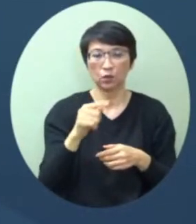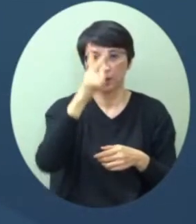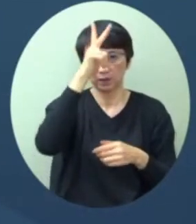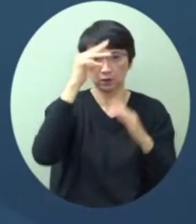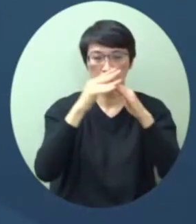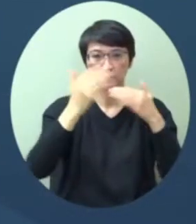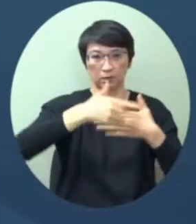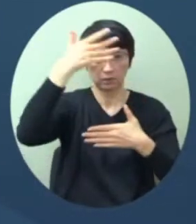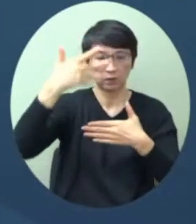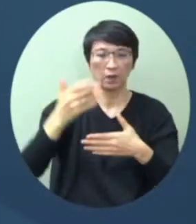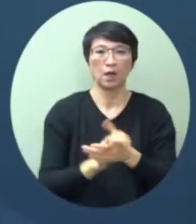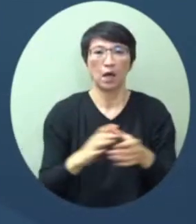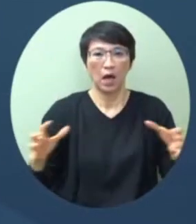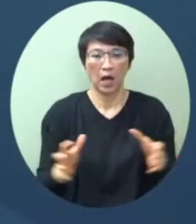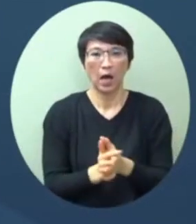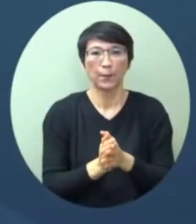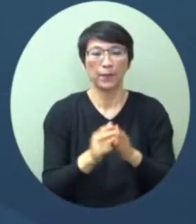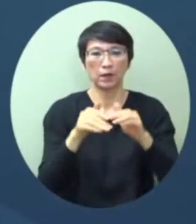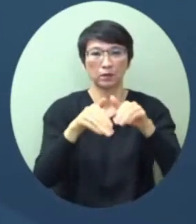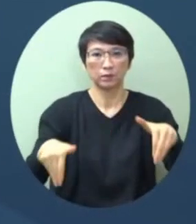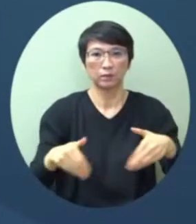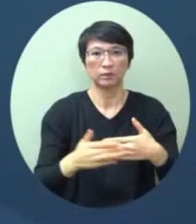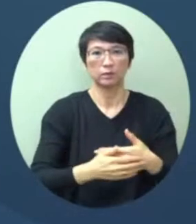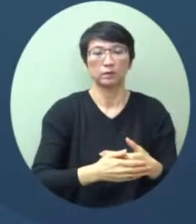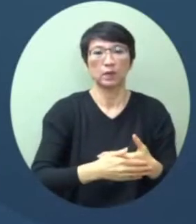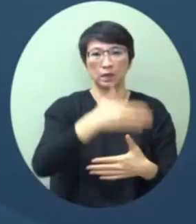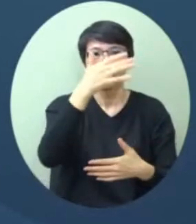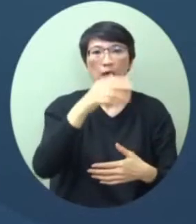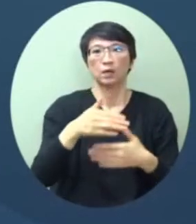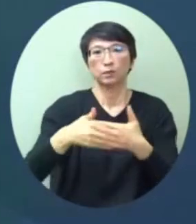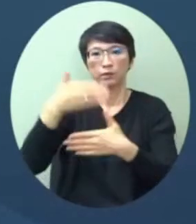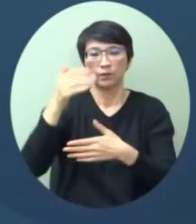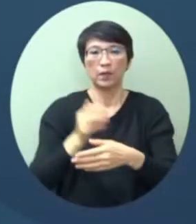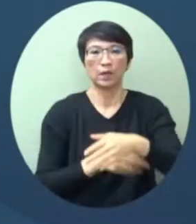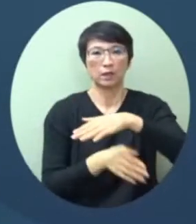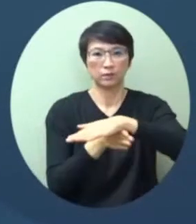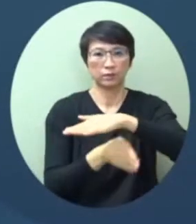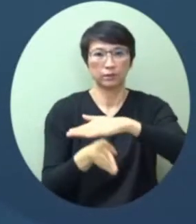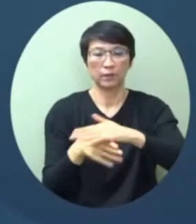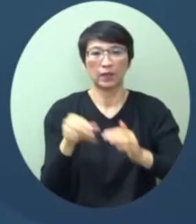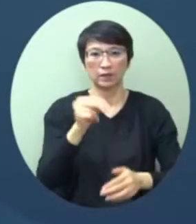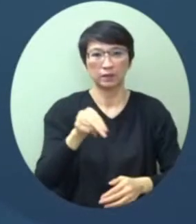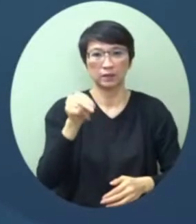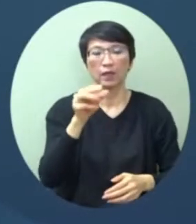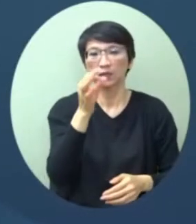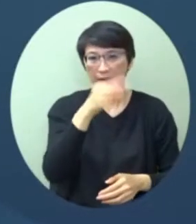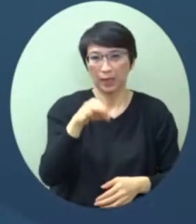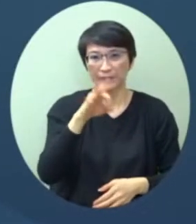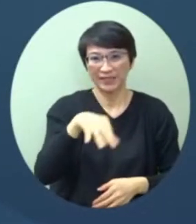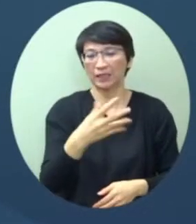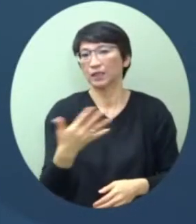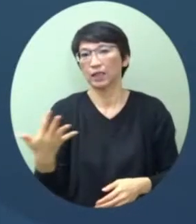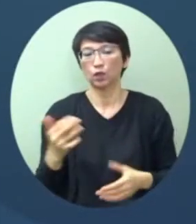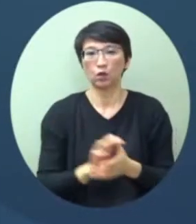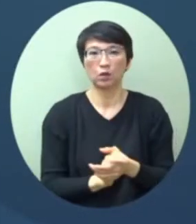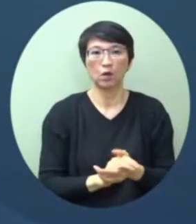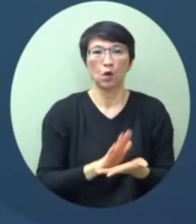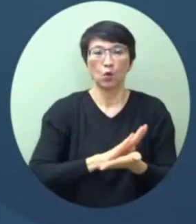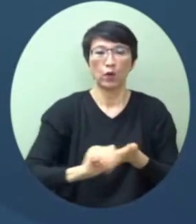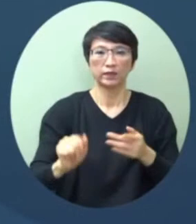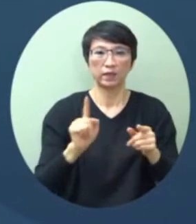and Hanking House of Liking Estate. Together, they will provide over 3,000 units.